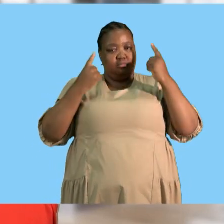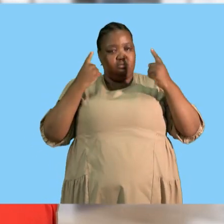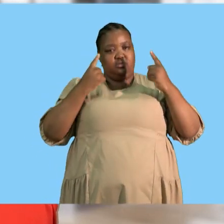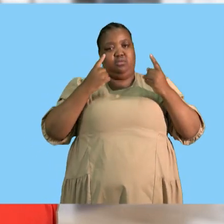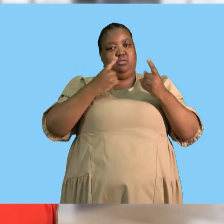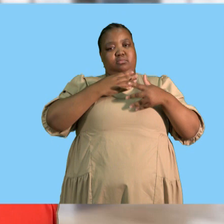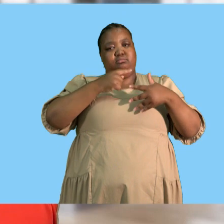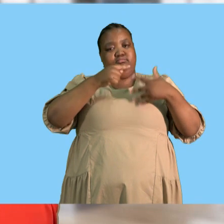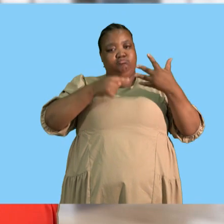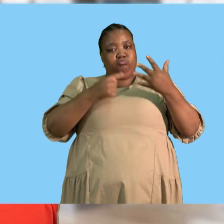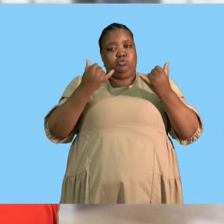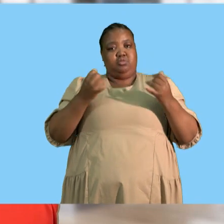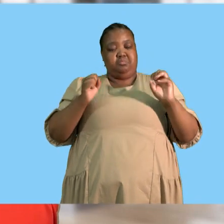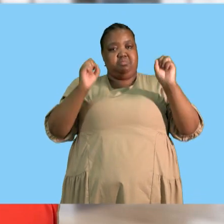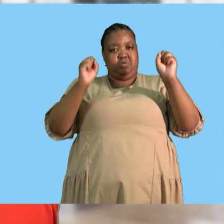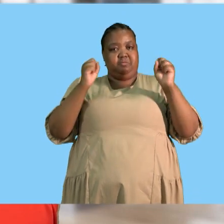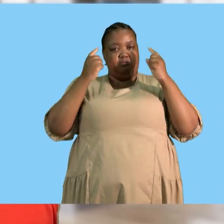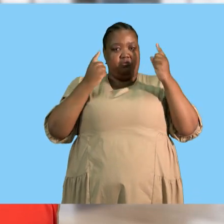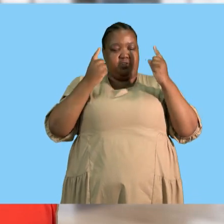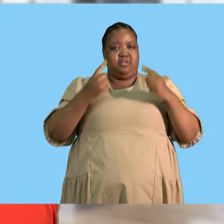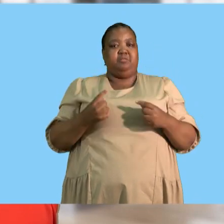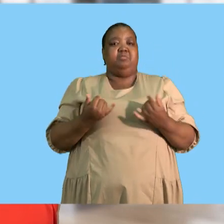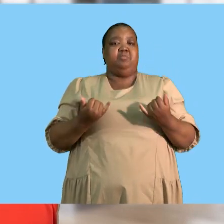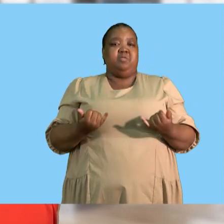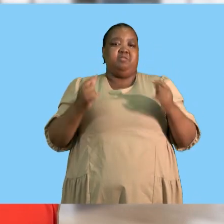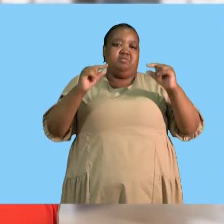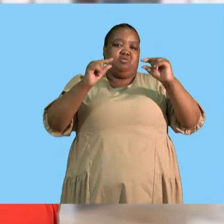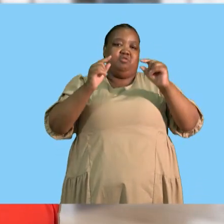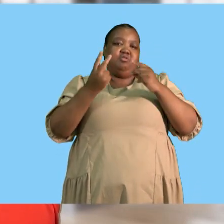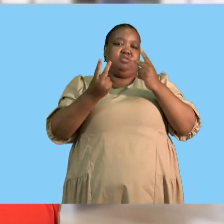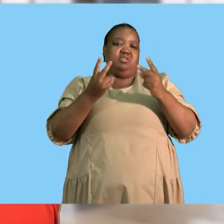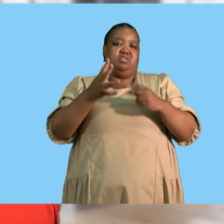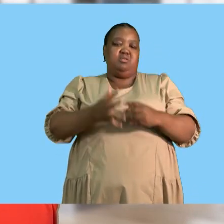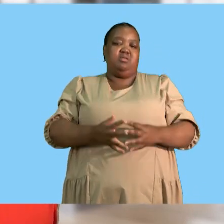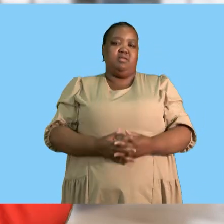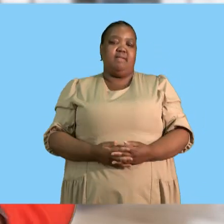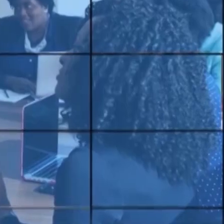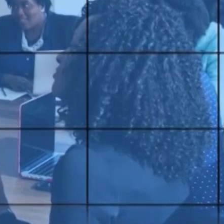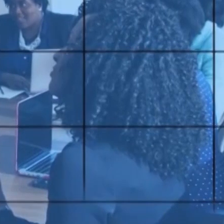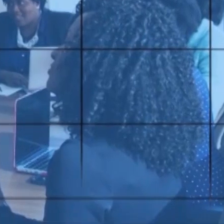breather and think about all that have been said in this part. See you soon.